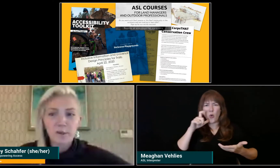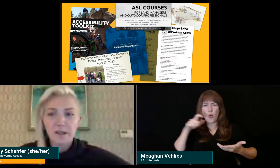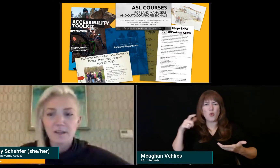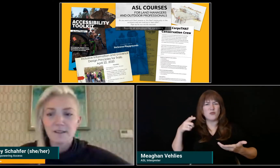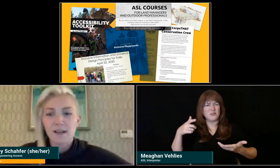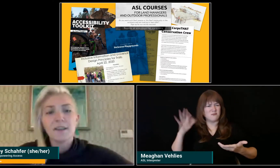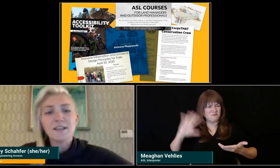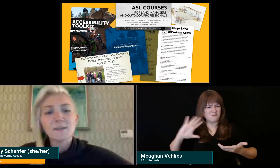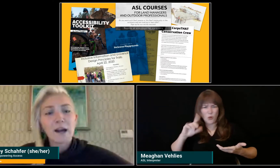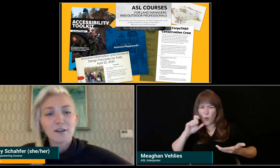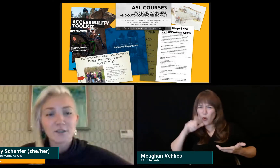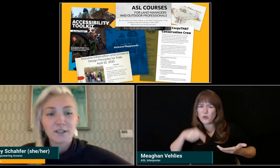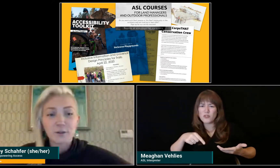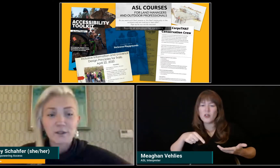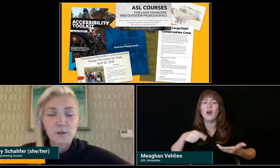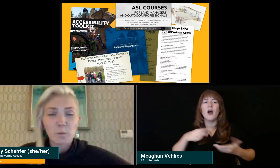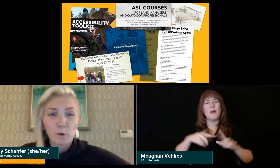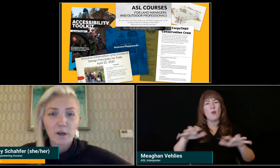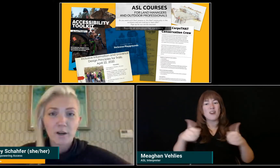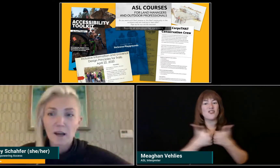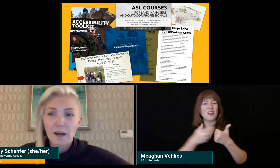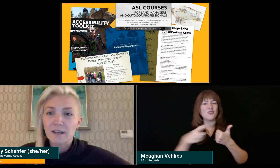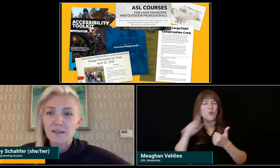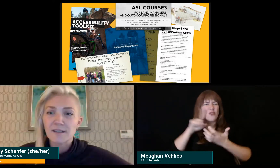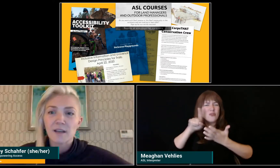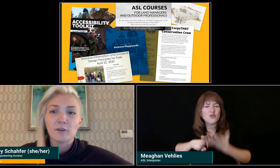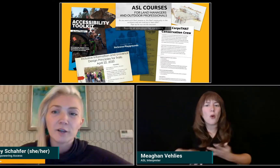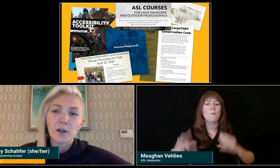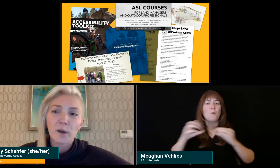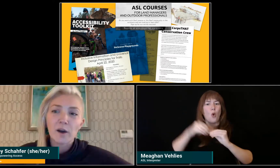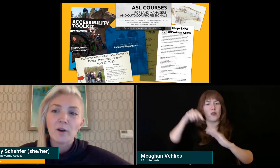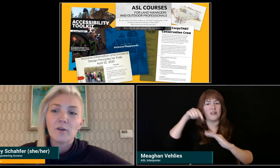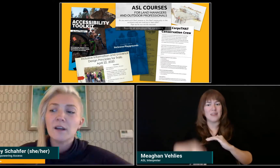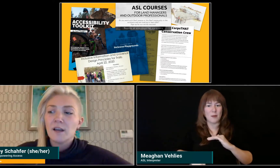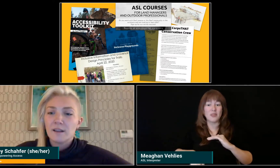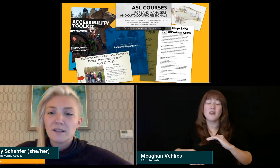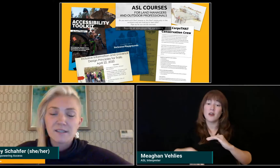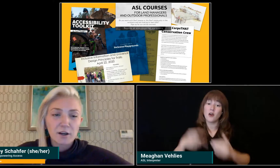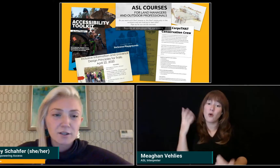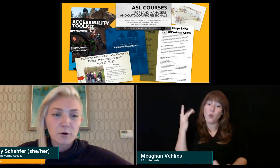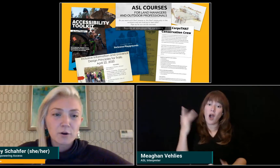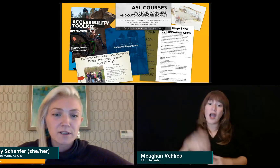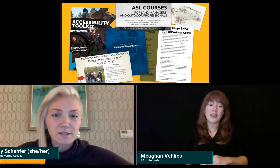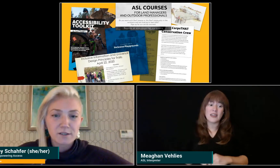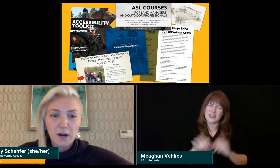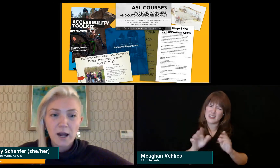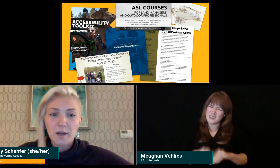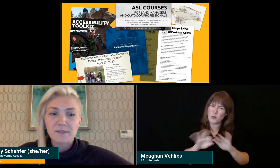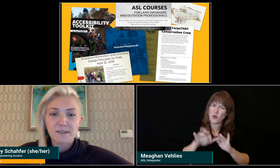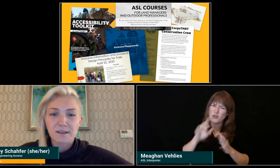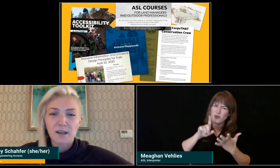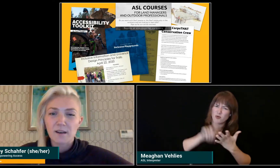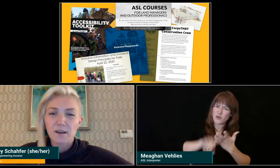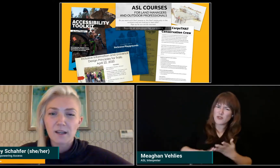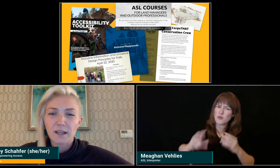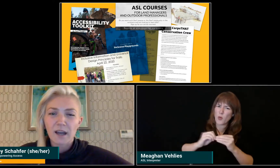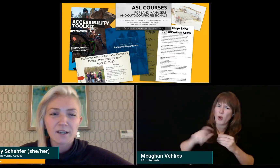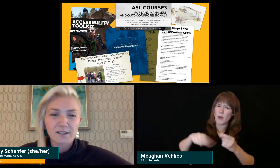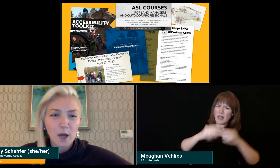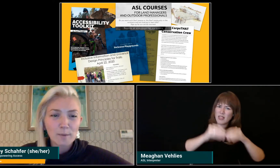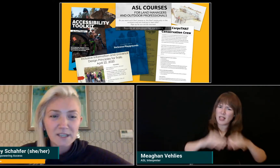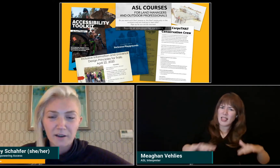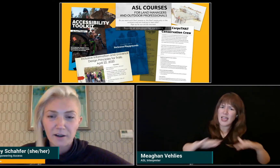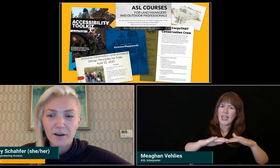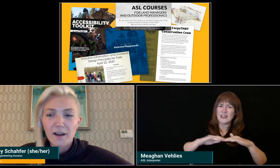deeper, because unless we're actually doing some work around these and learning about these territories and tribes, then it